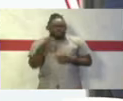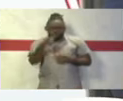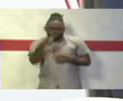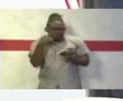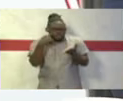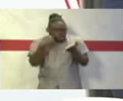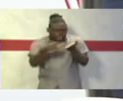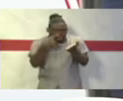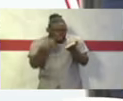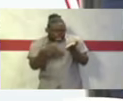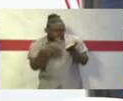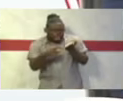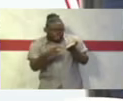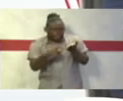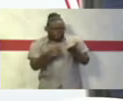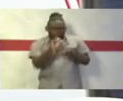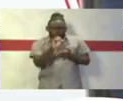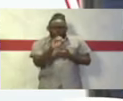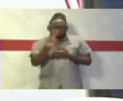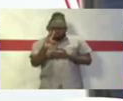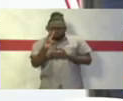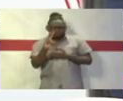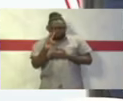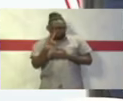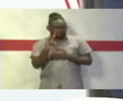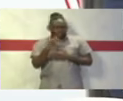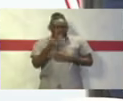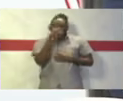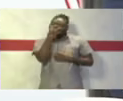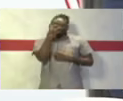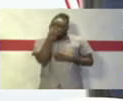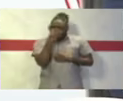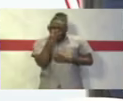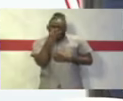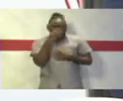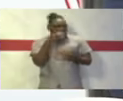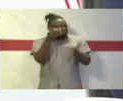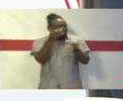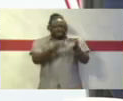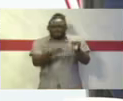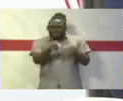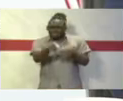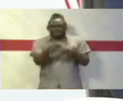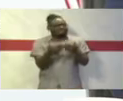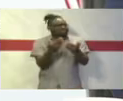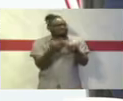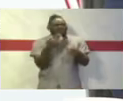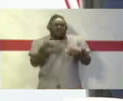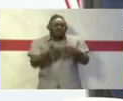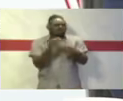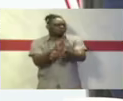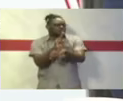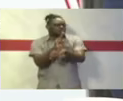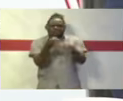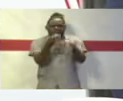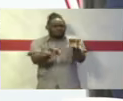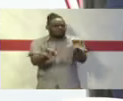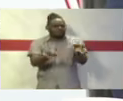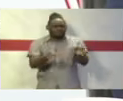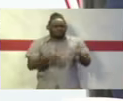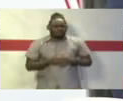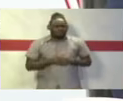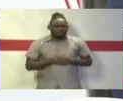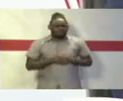Enter your data into the app, and it's very simple and easy. It's on Google Play.